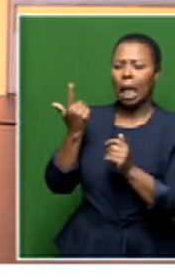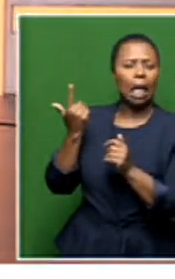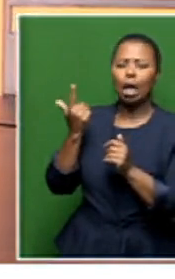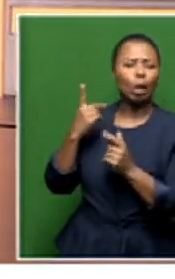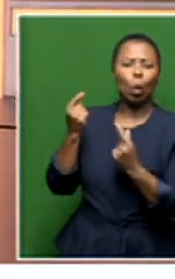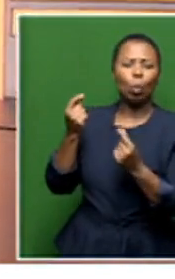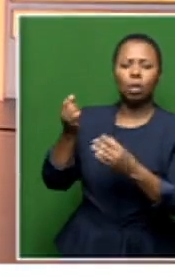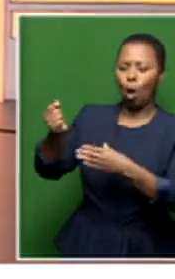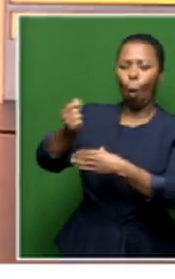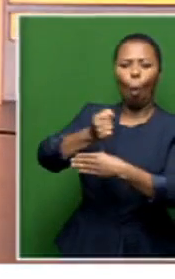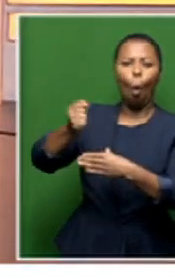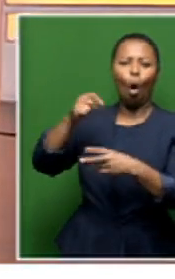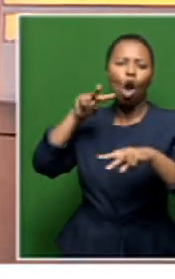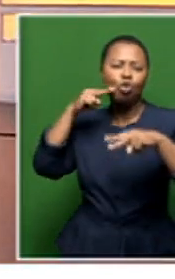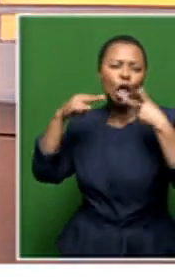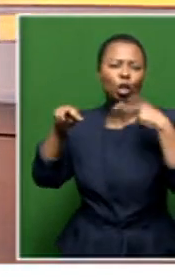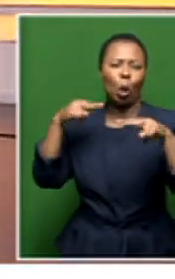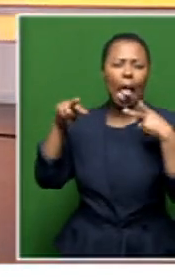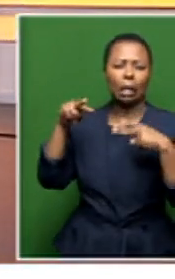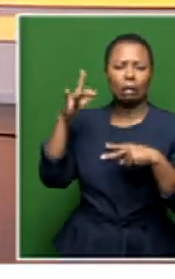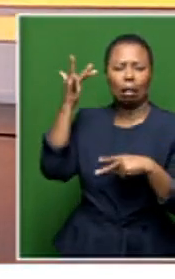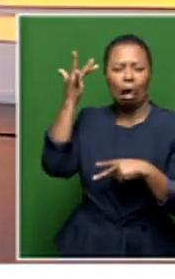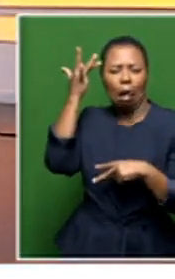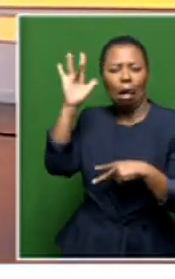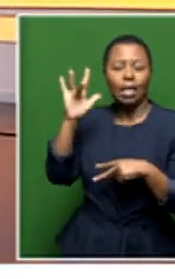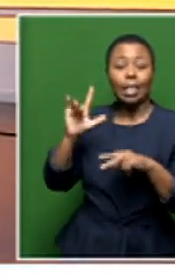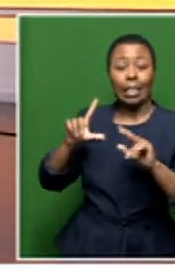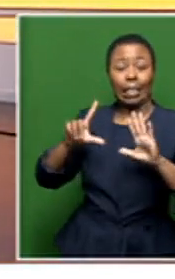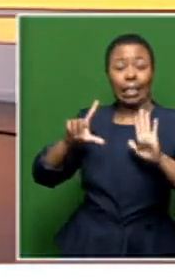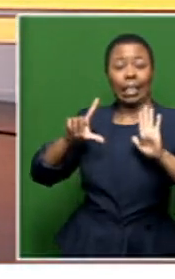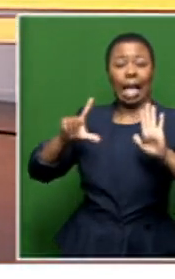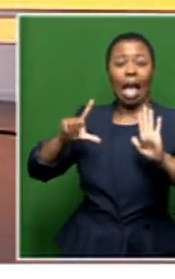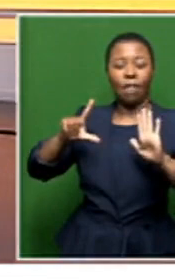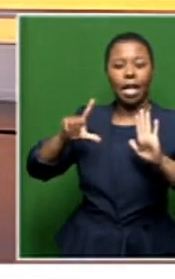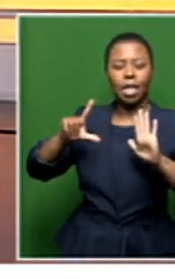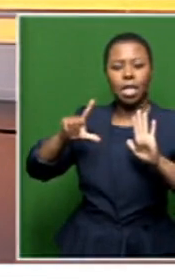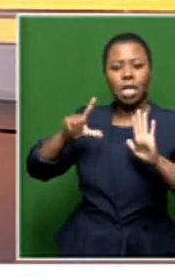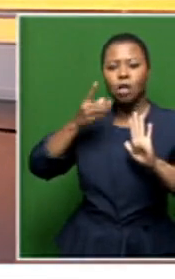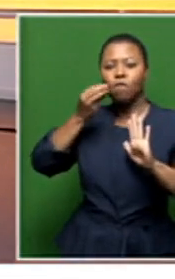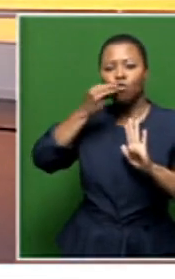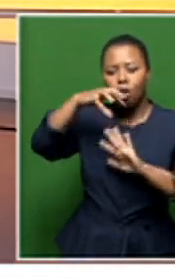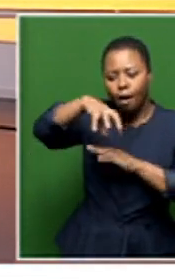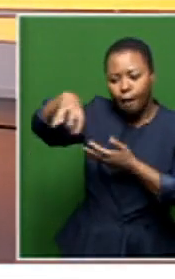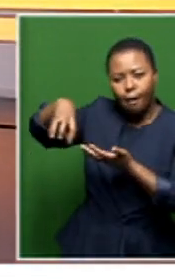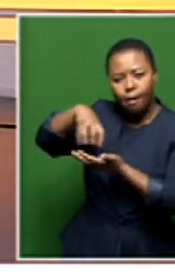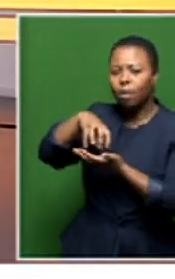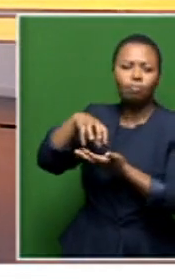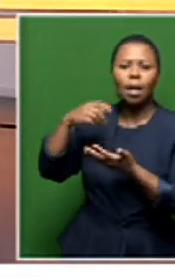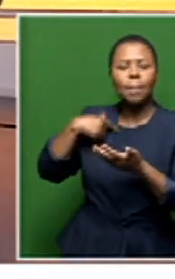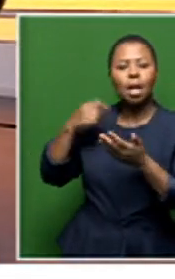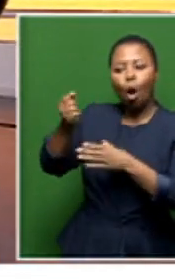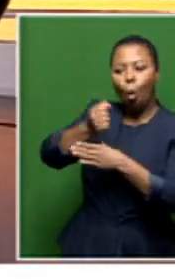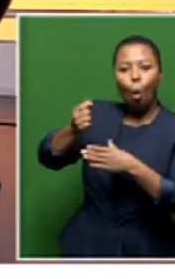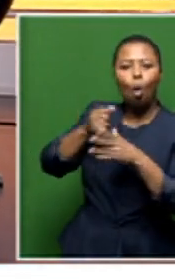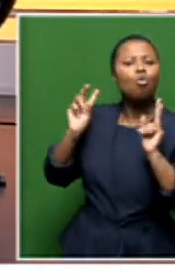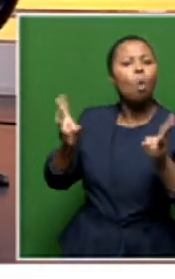your restaurant 5-star, 7-course meals. I cook normal everyday food in a different